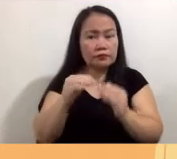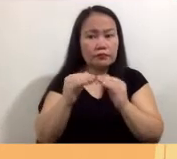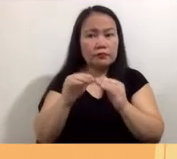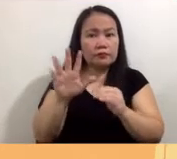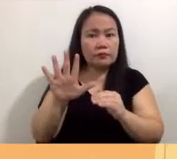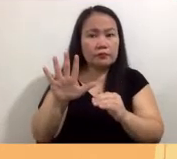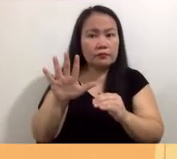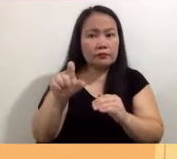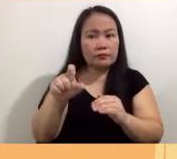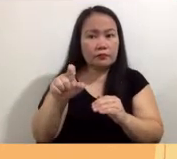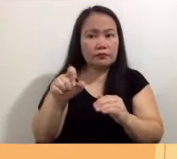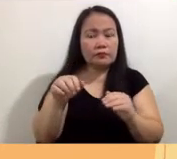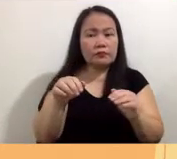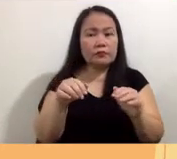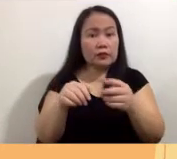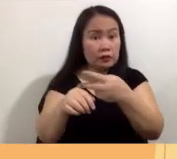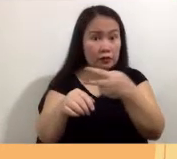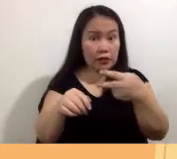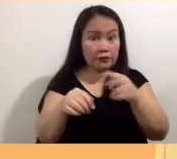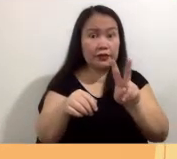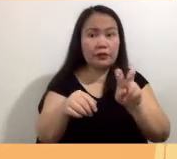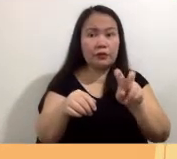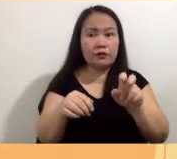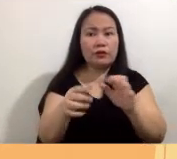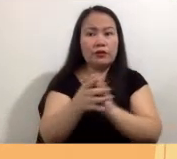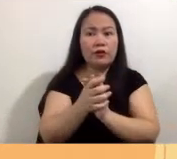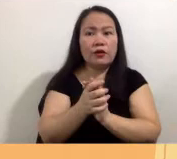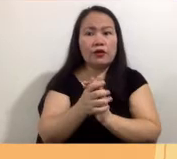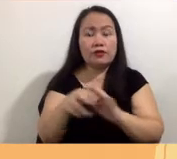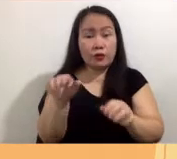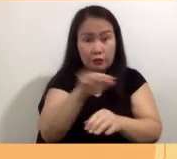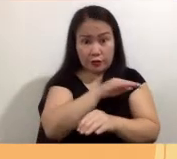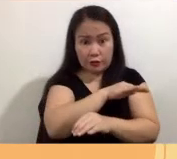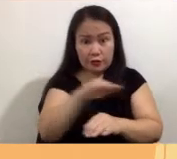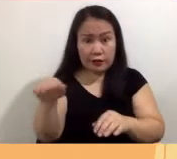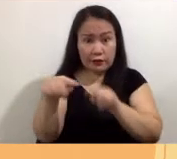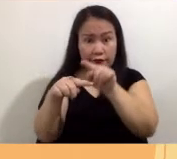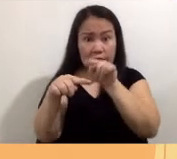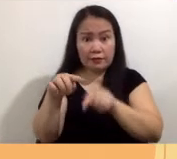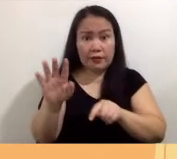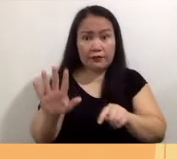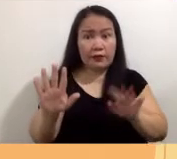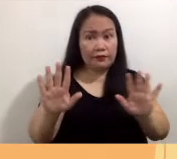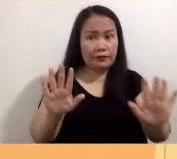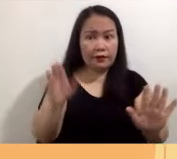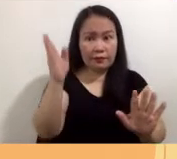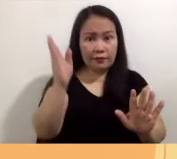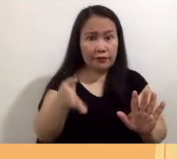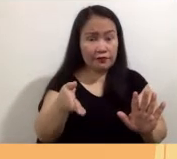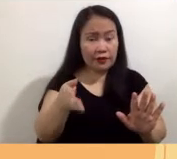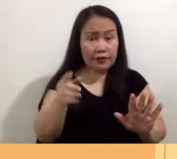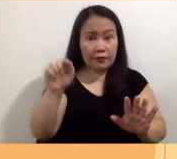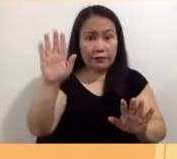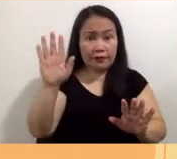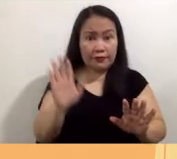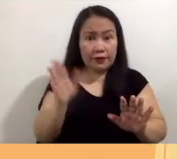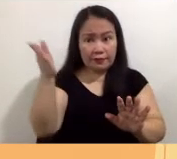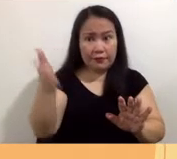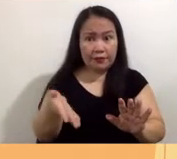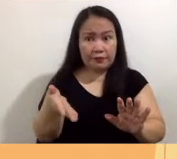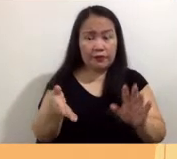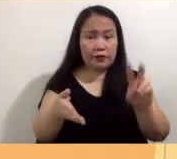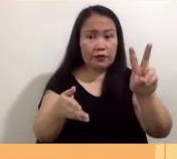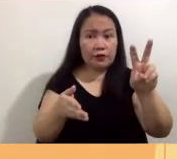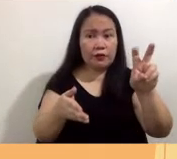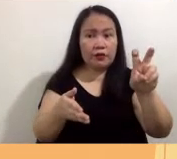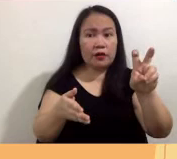by 5. So, we will have, cancel ang 5 natin. So, we have 12 over 5 or 2